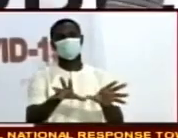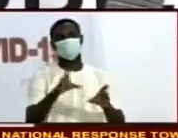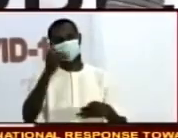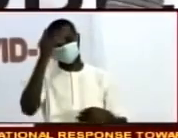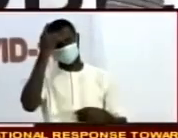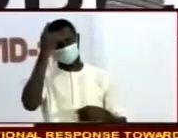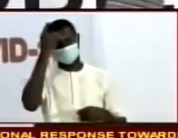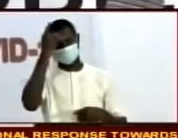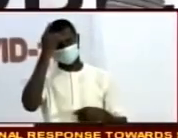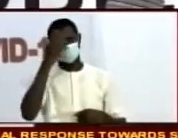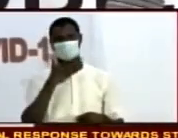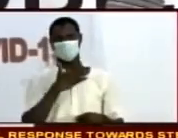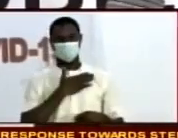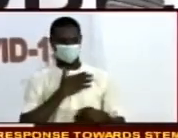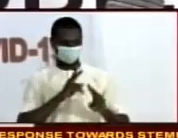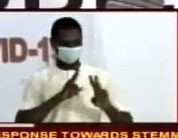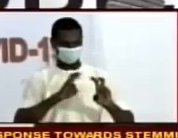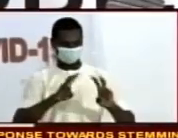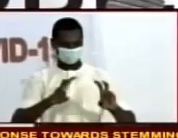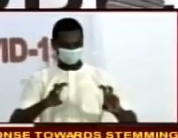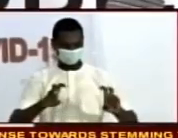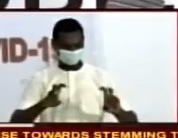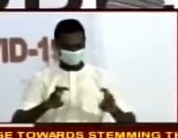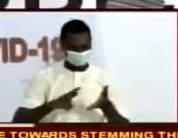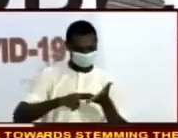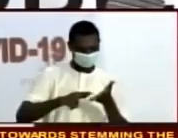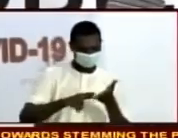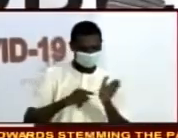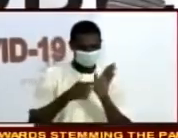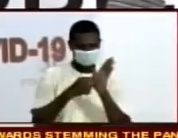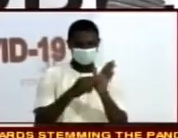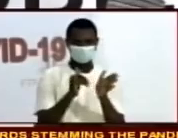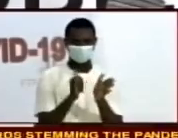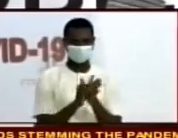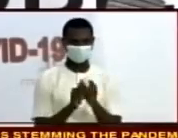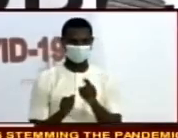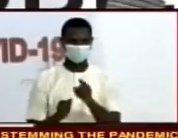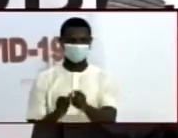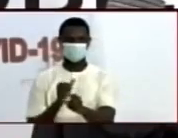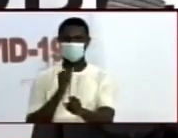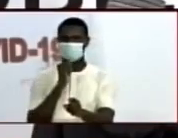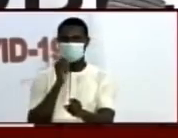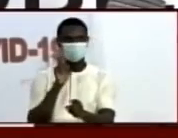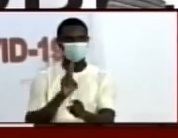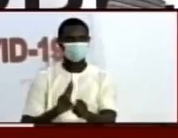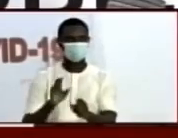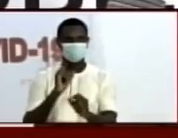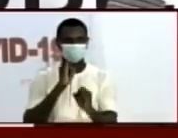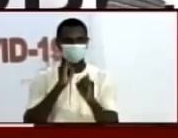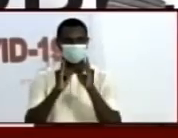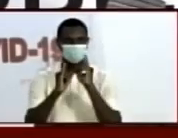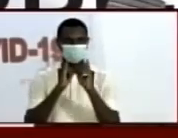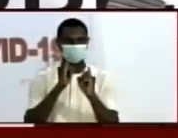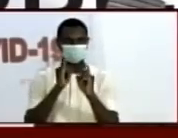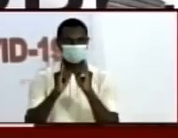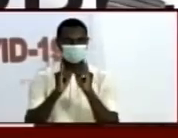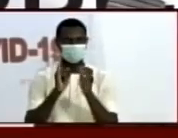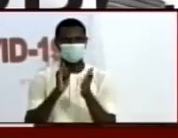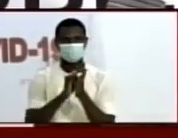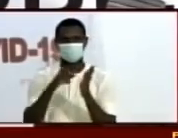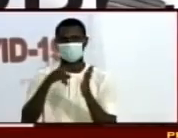My investigations revealed that Mr. Kufi did not use the interview, which